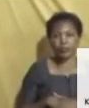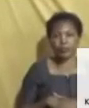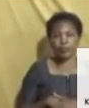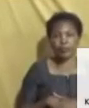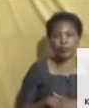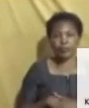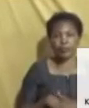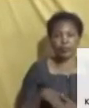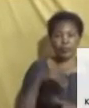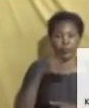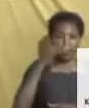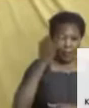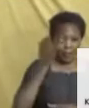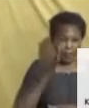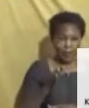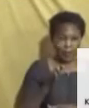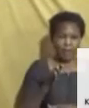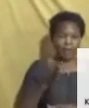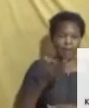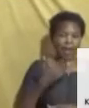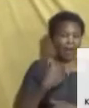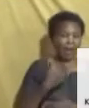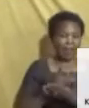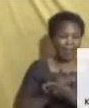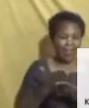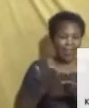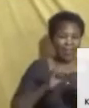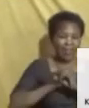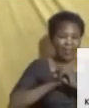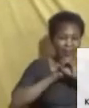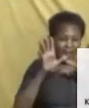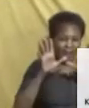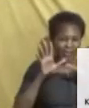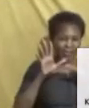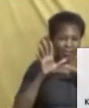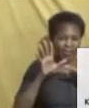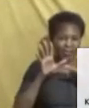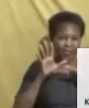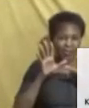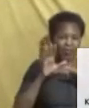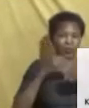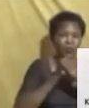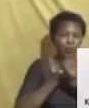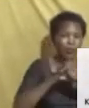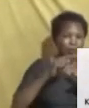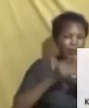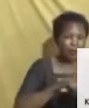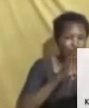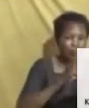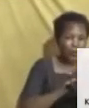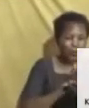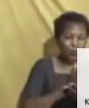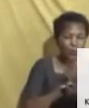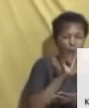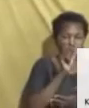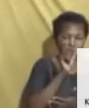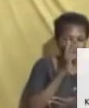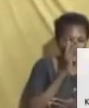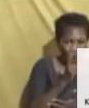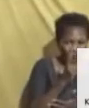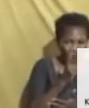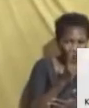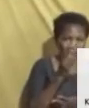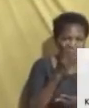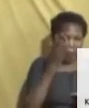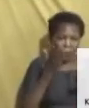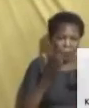If there was any clarity that was required in differentiating between those two, perhaps I